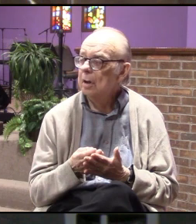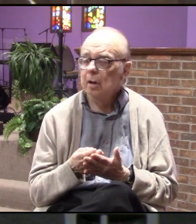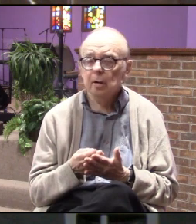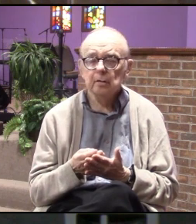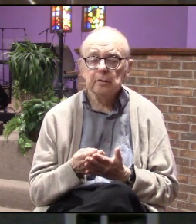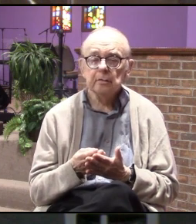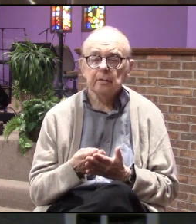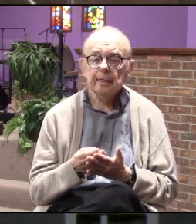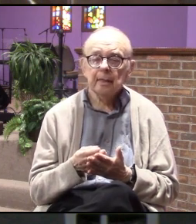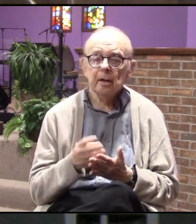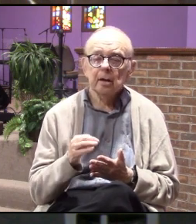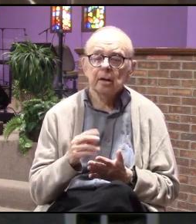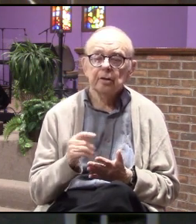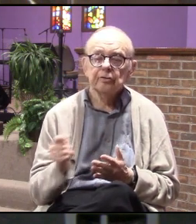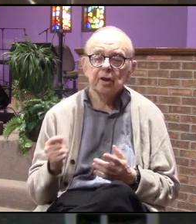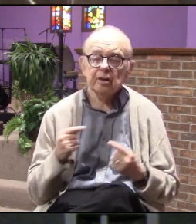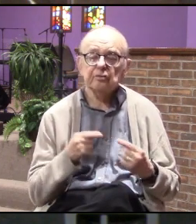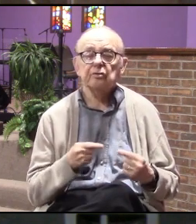He's struggling.